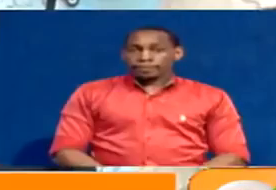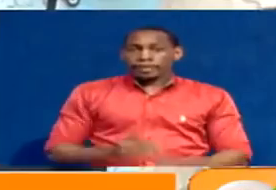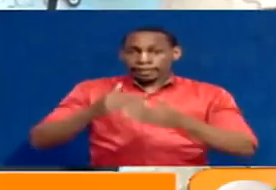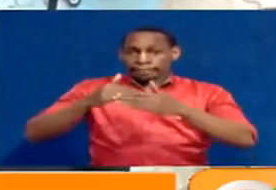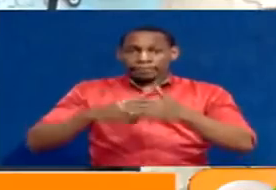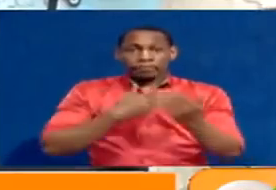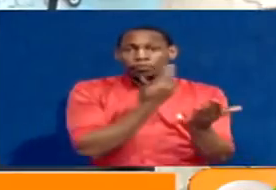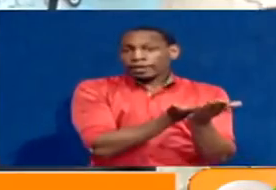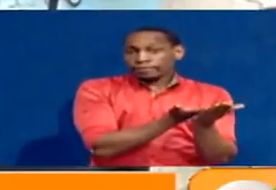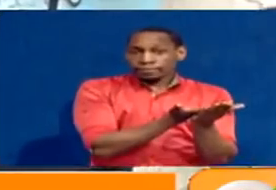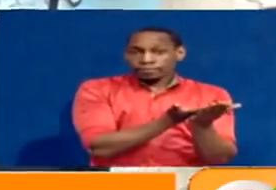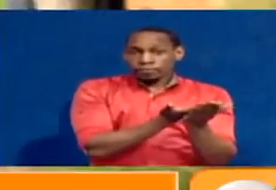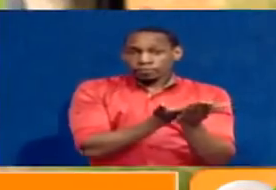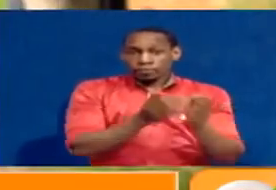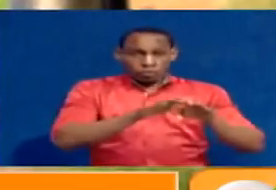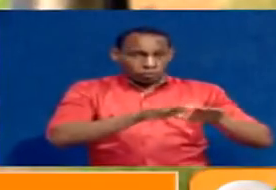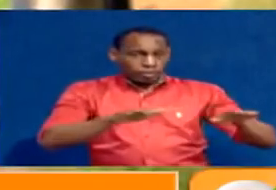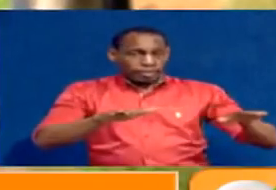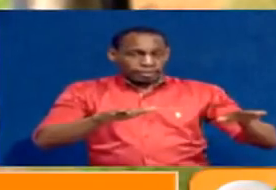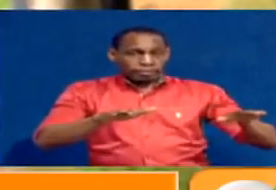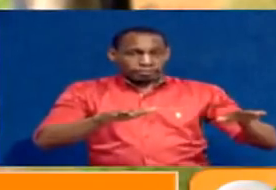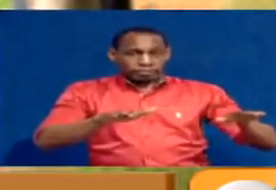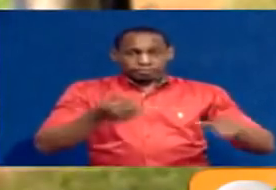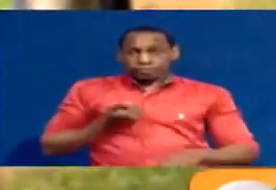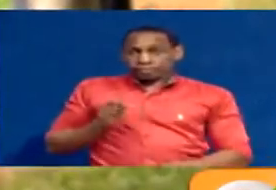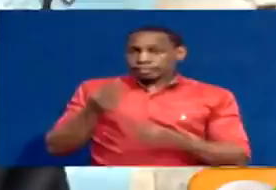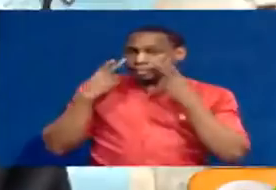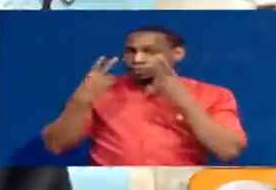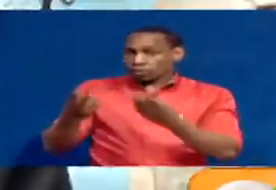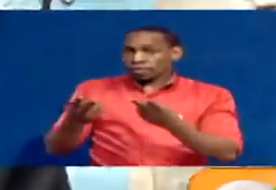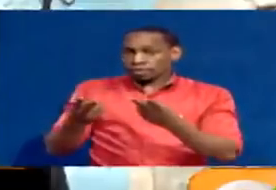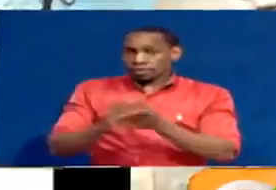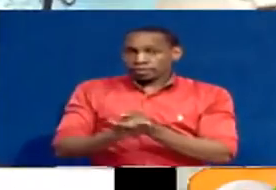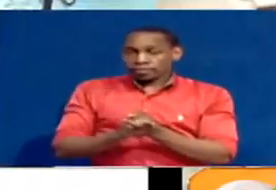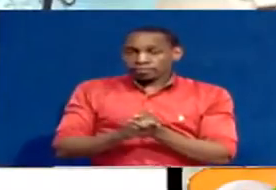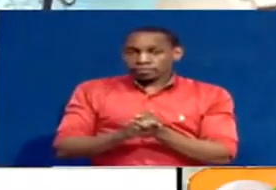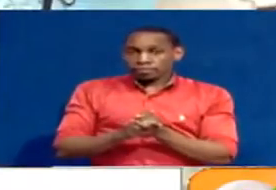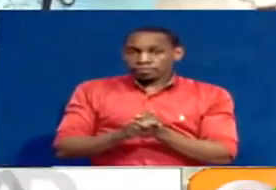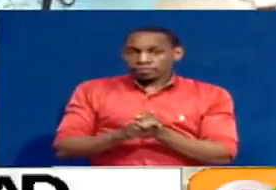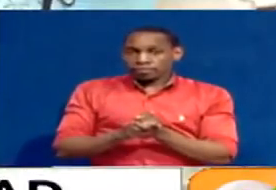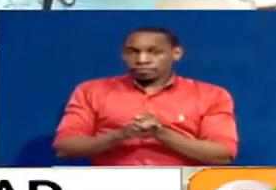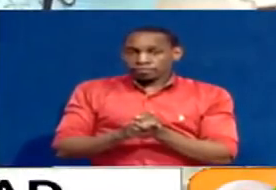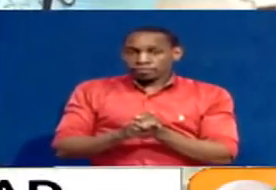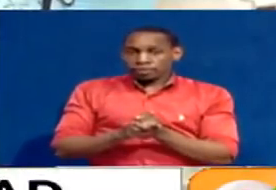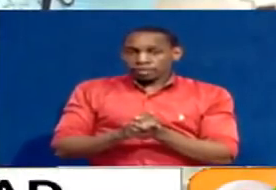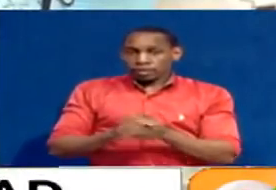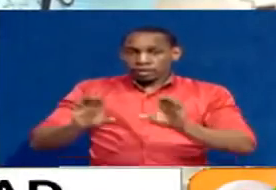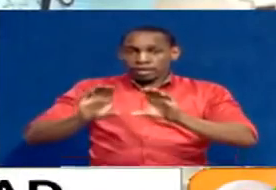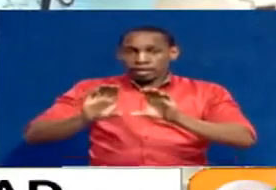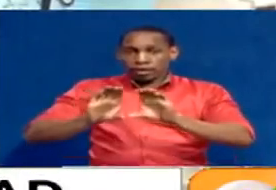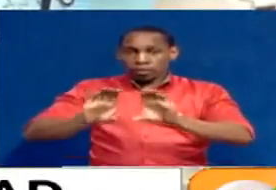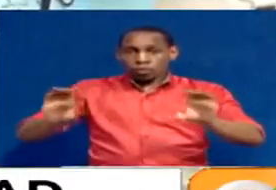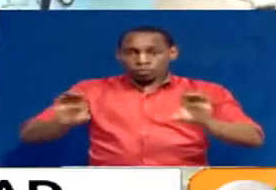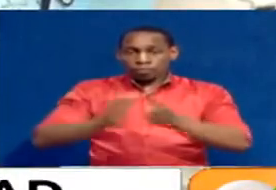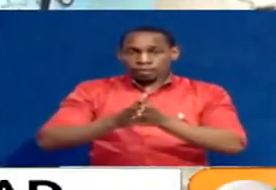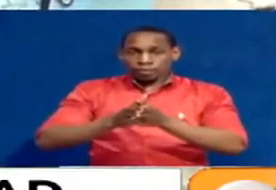Before reaching a compound, she saw a branch of wood on